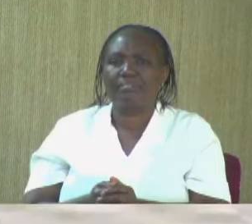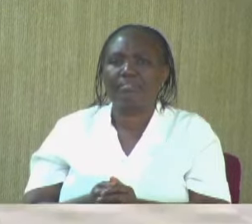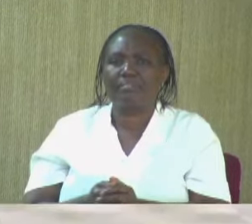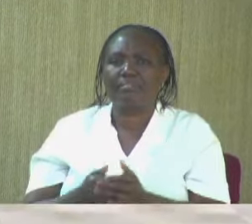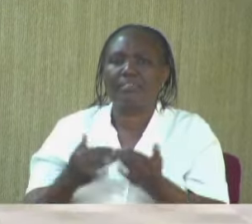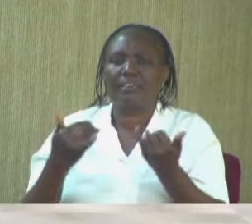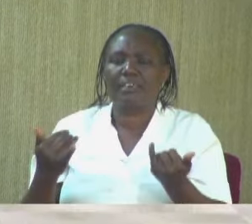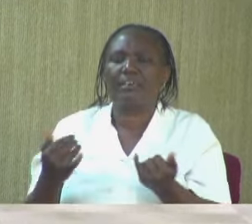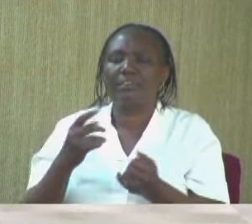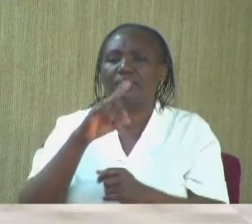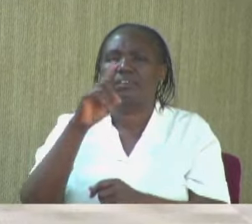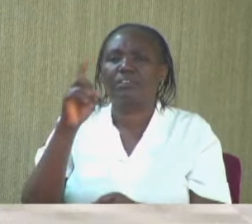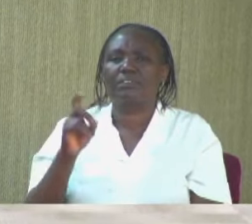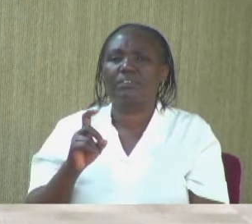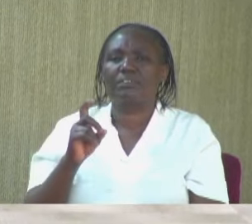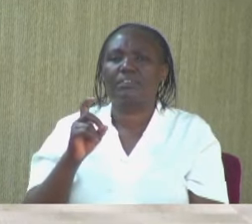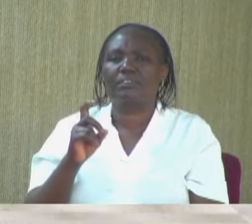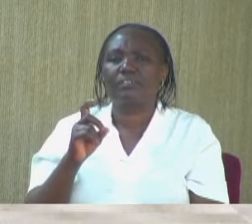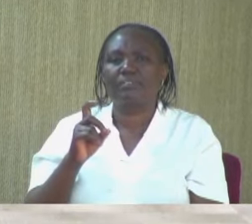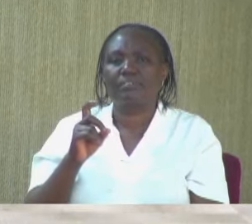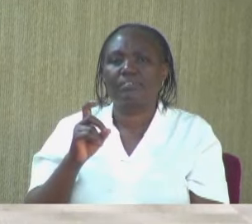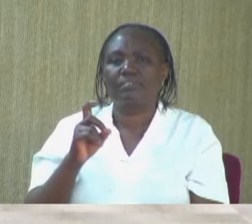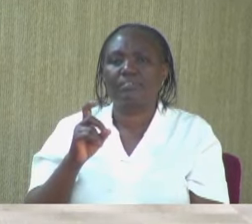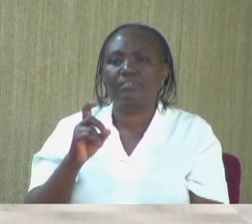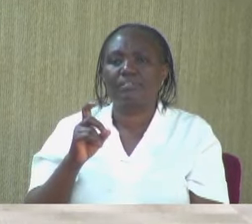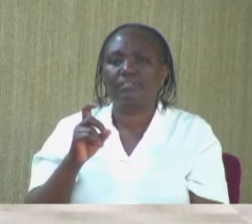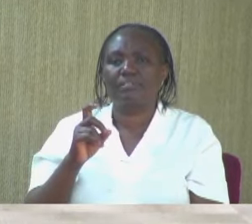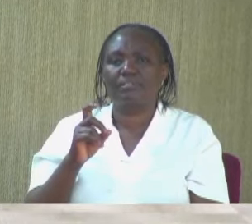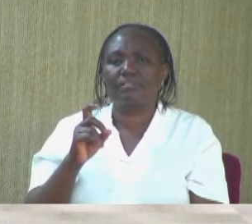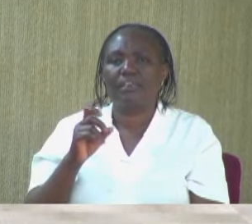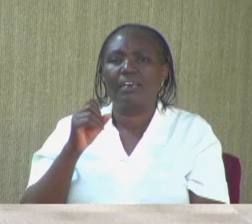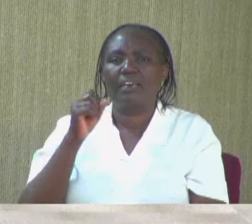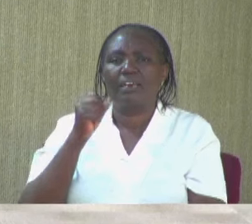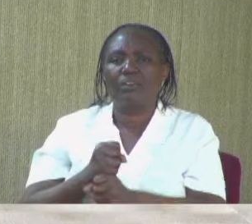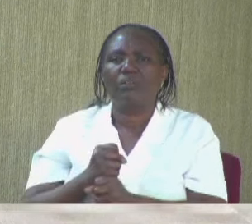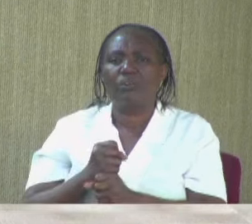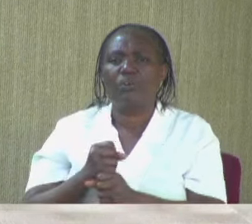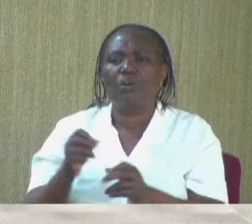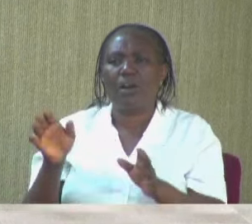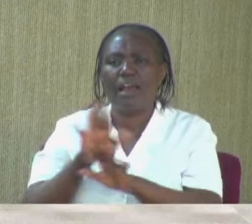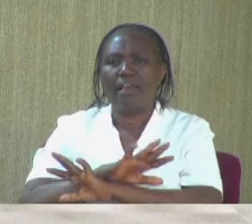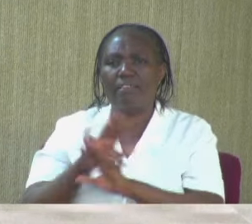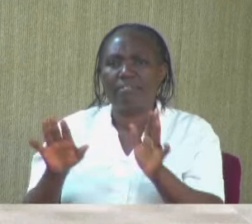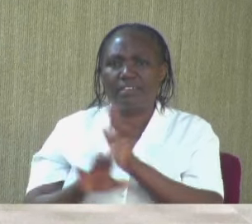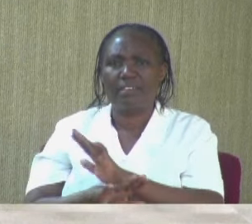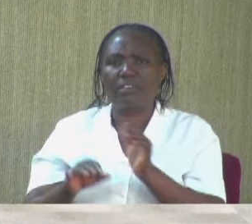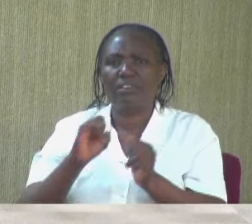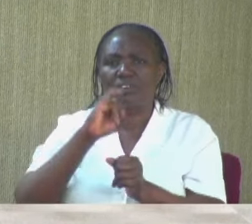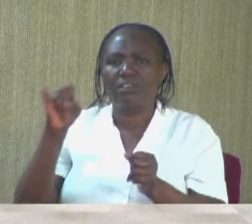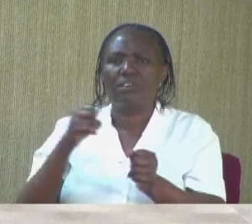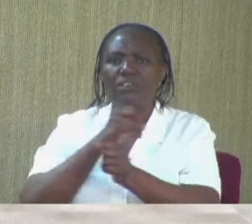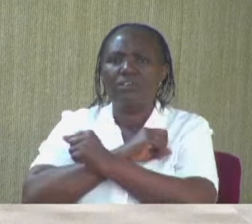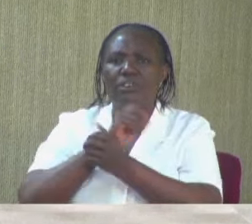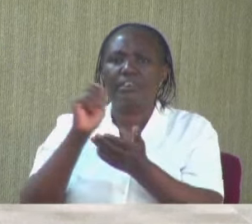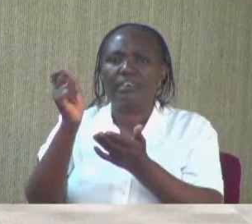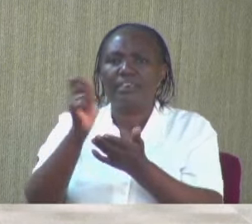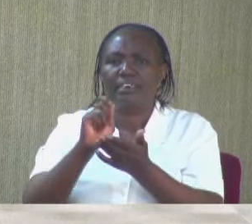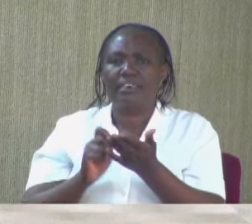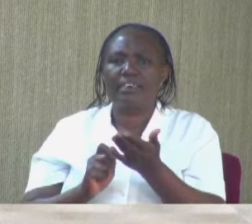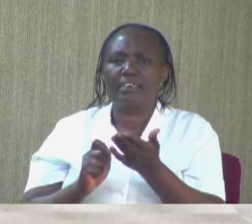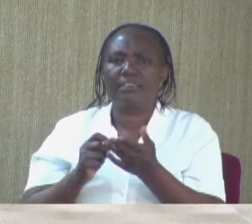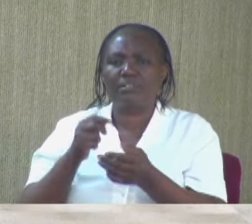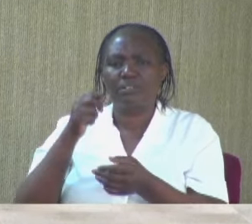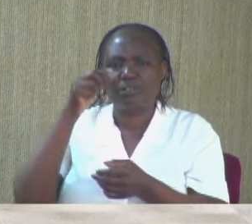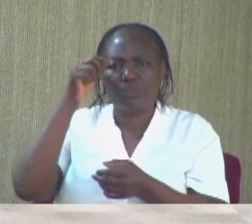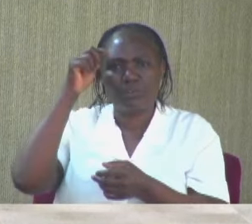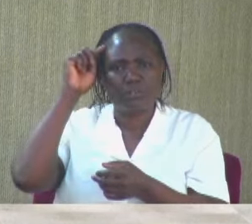Now the question is, did everything that John wrote was original with